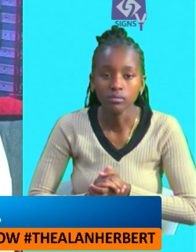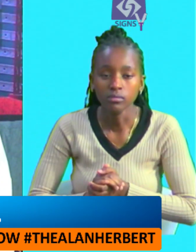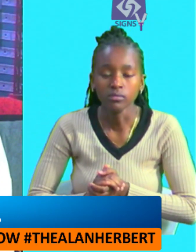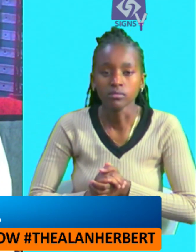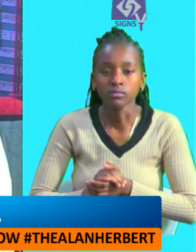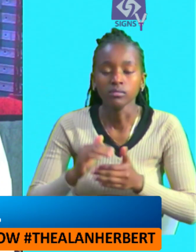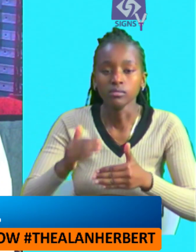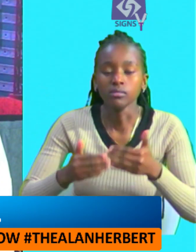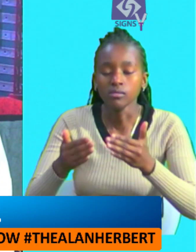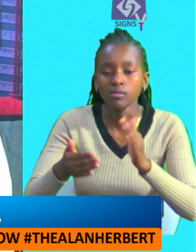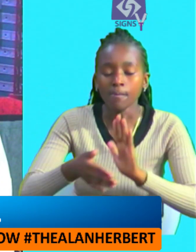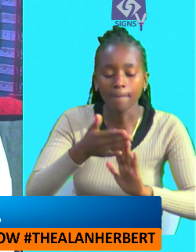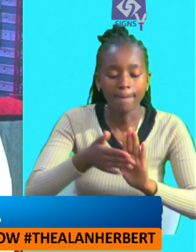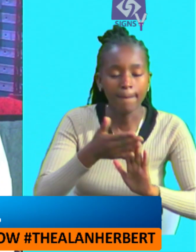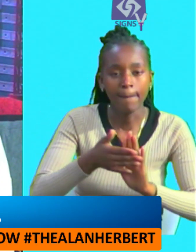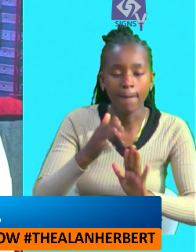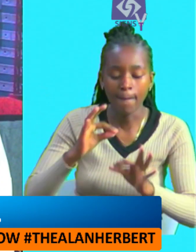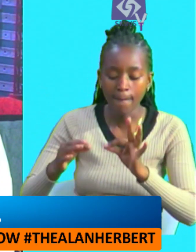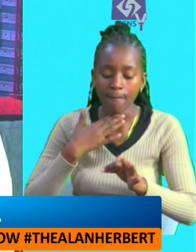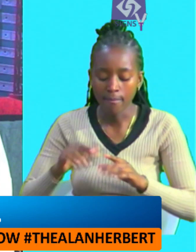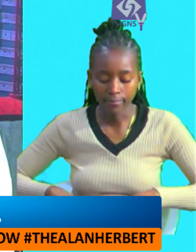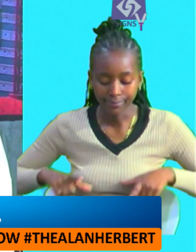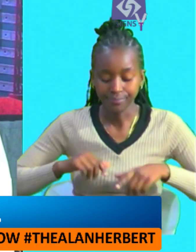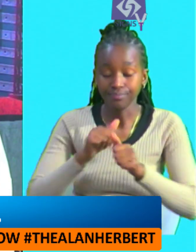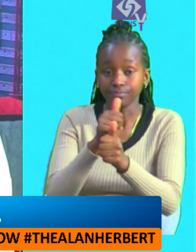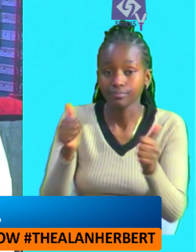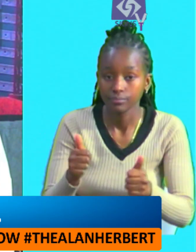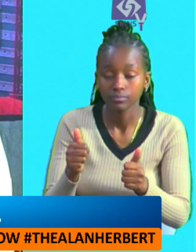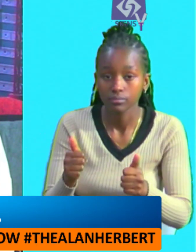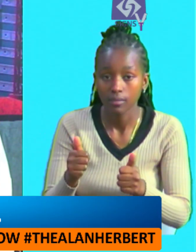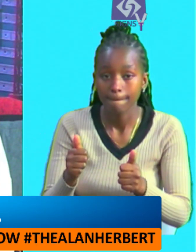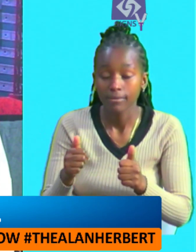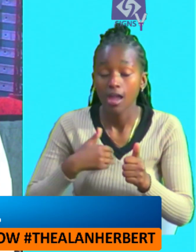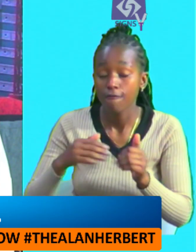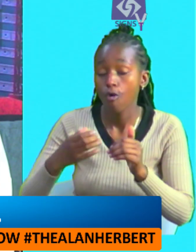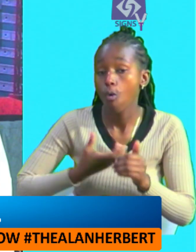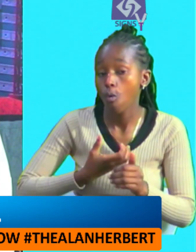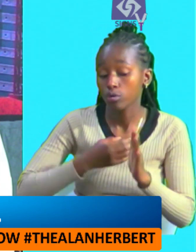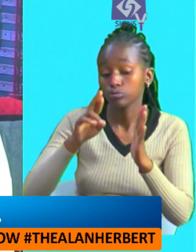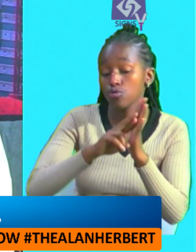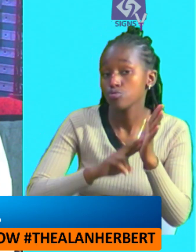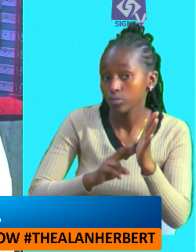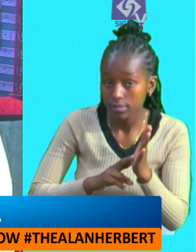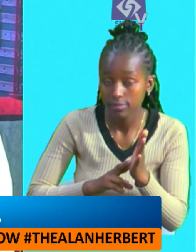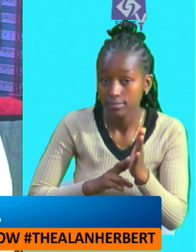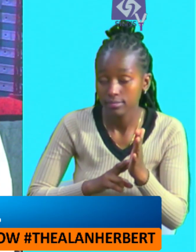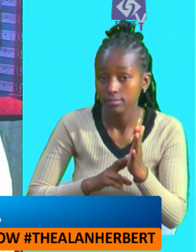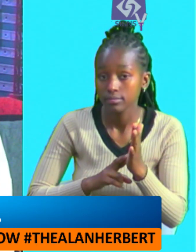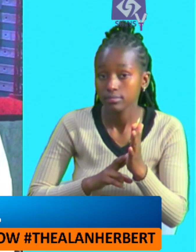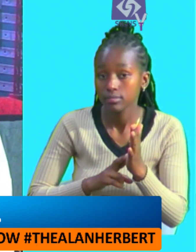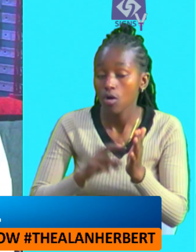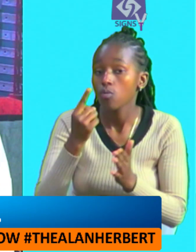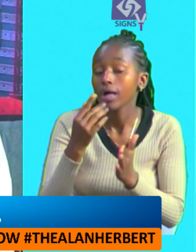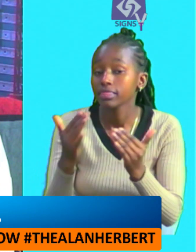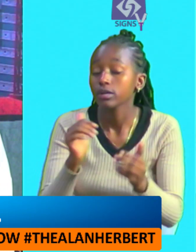me to start my own business. You get? And say you hit 30 and say, you know what? I'm going to pass by